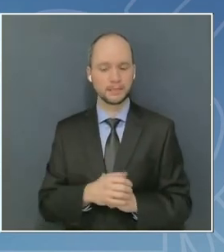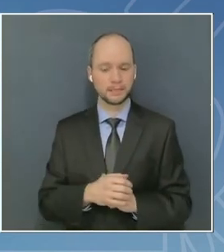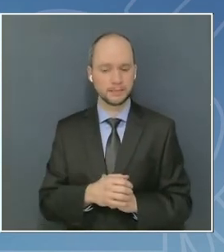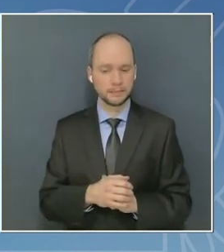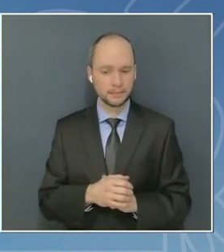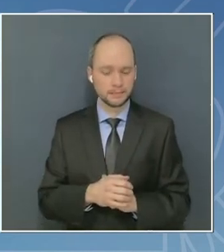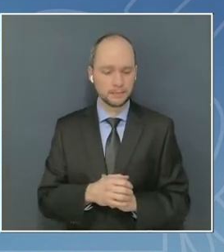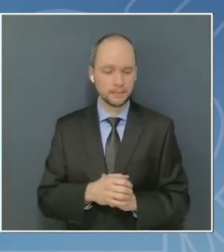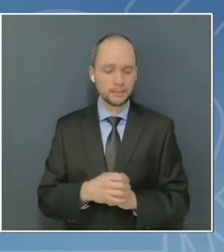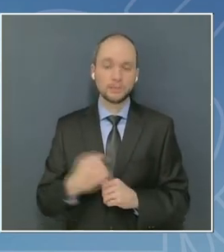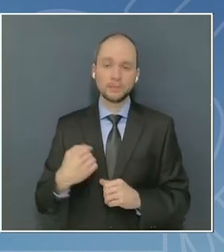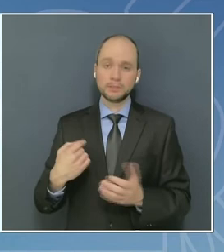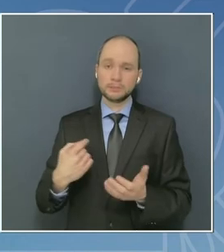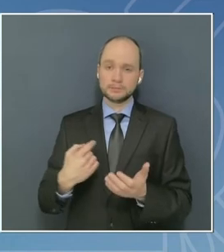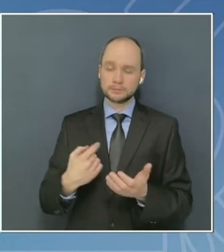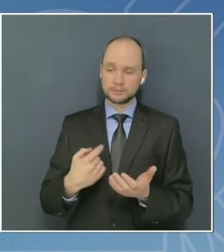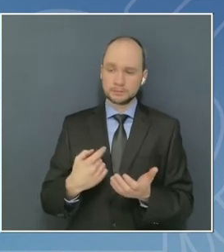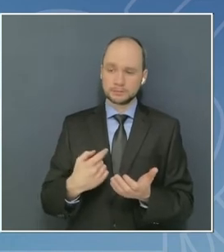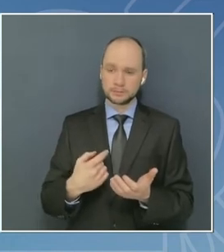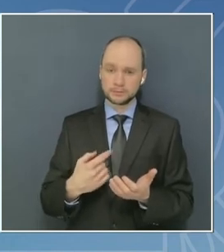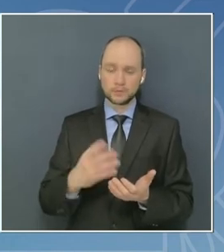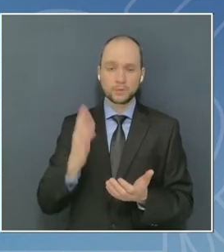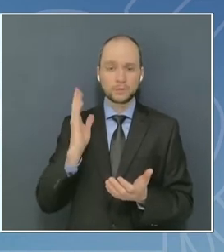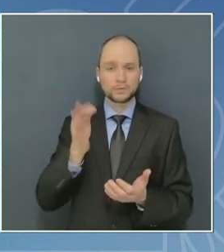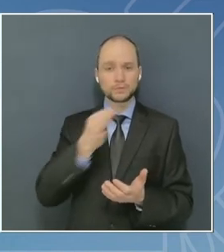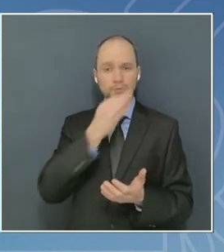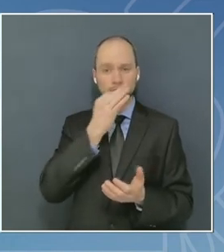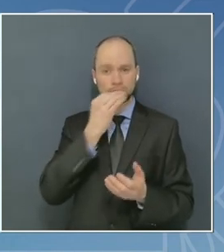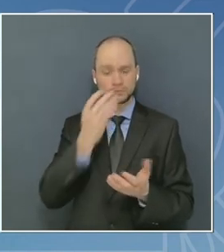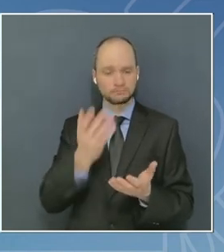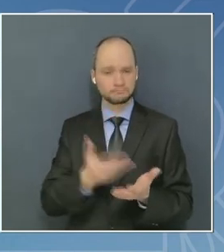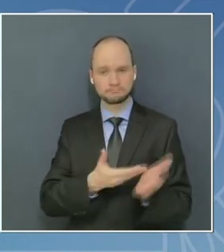and presented in the coming days